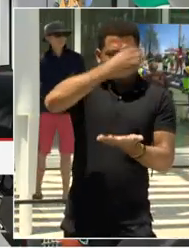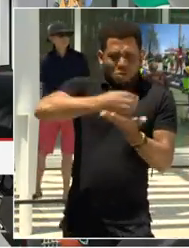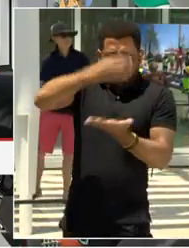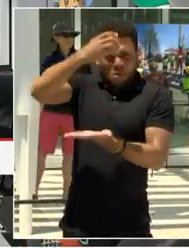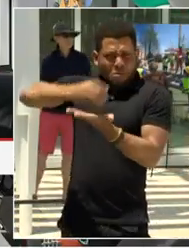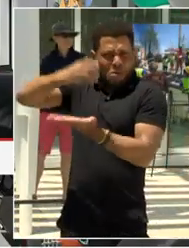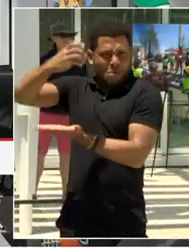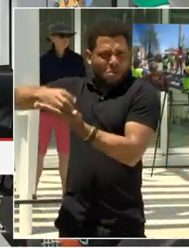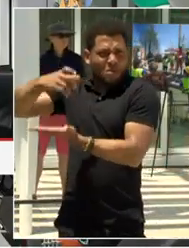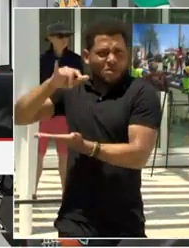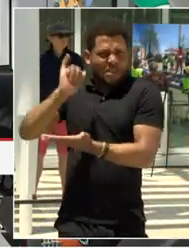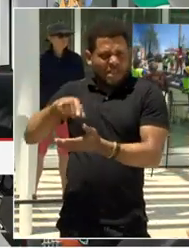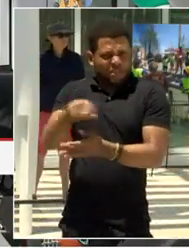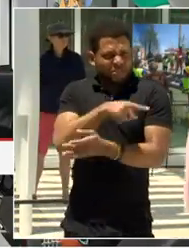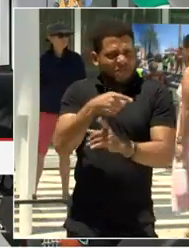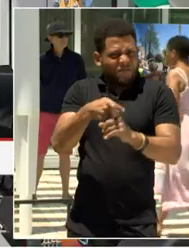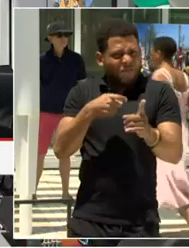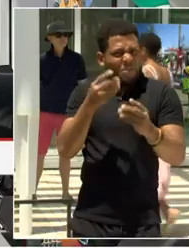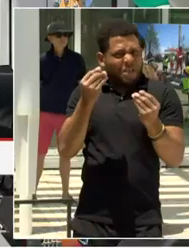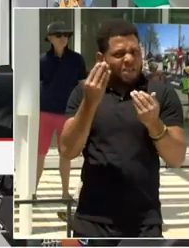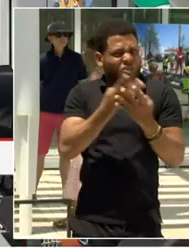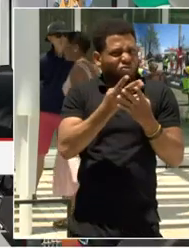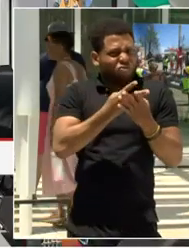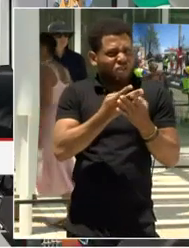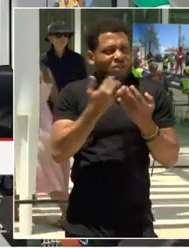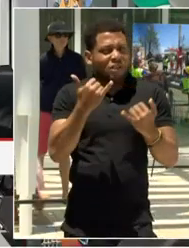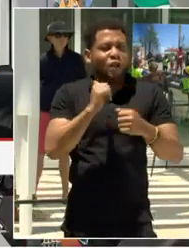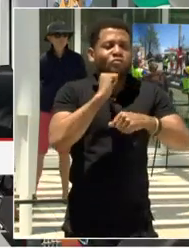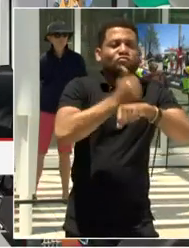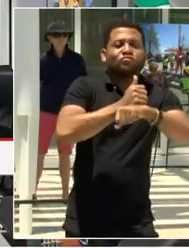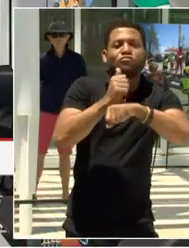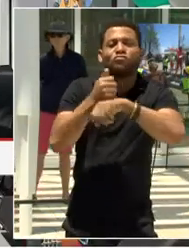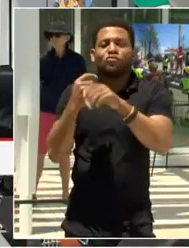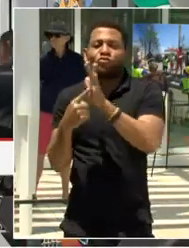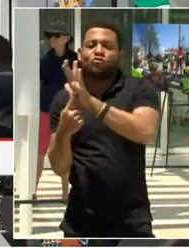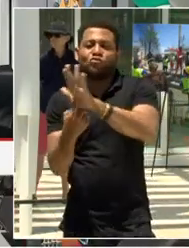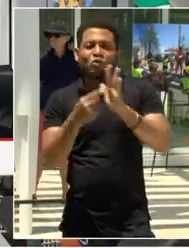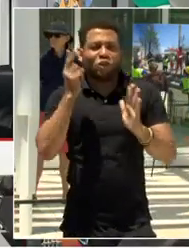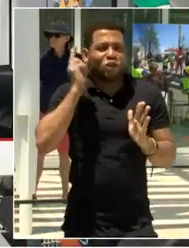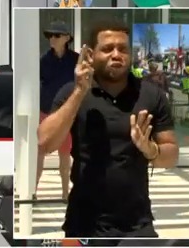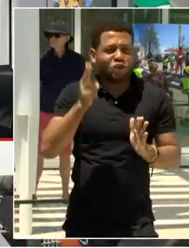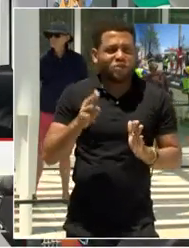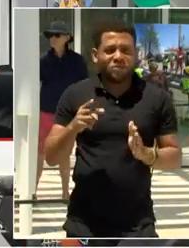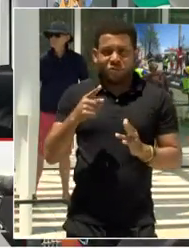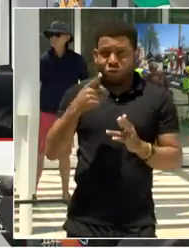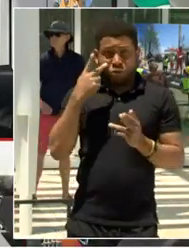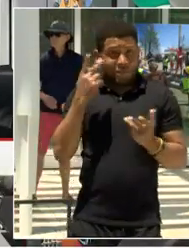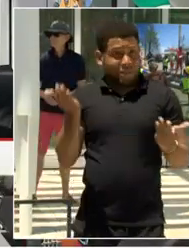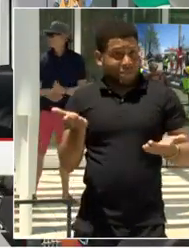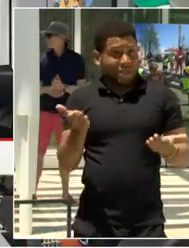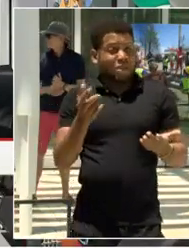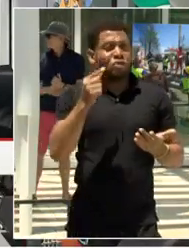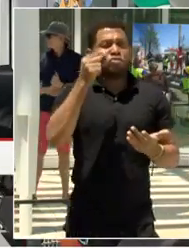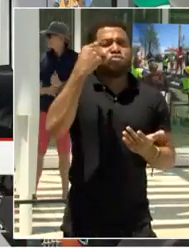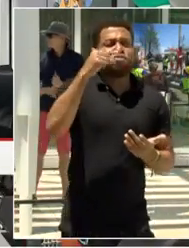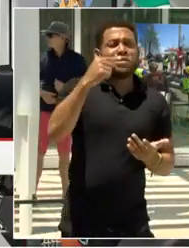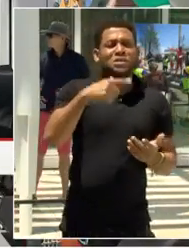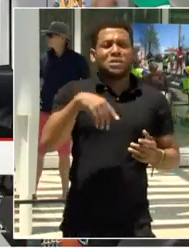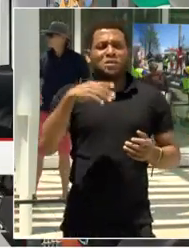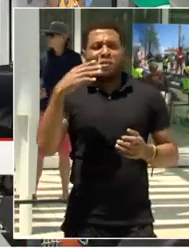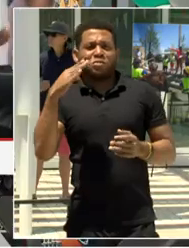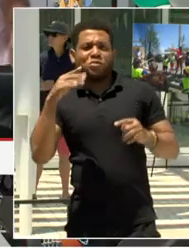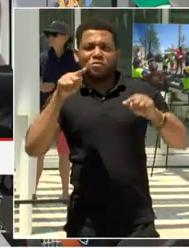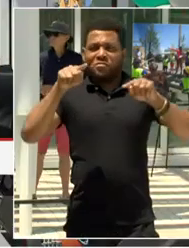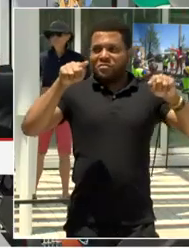and tans, which bring in a history of this site. If you walk through the site, there'll be a small museum area that highlights